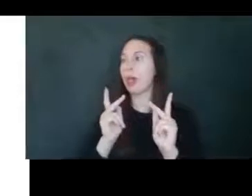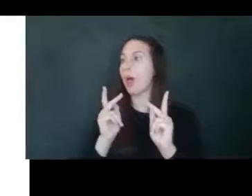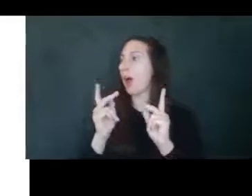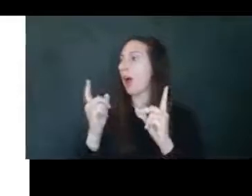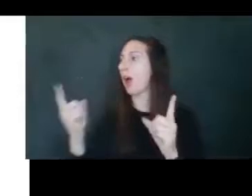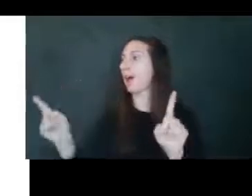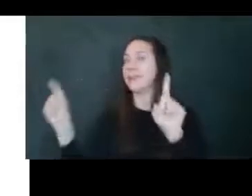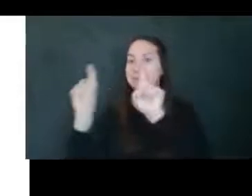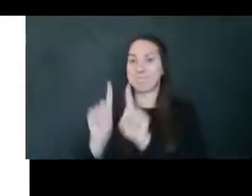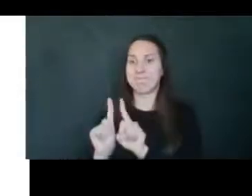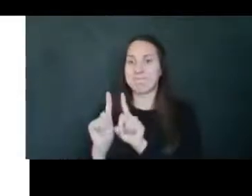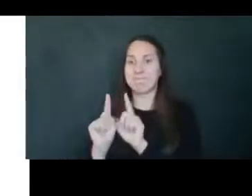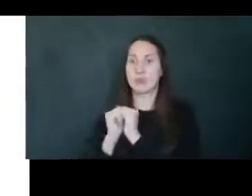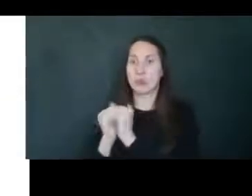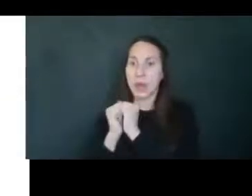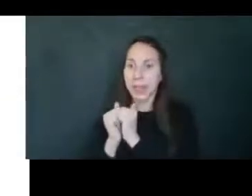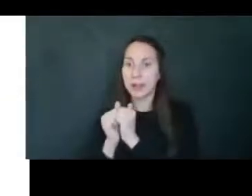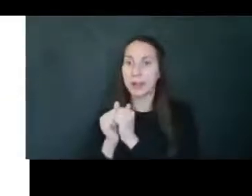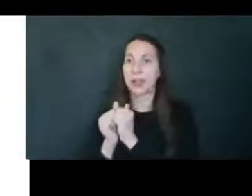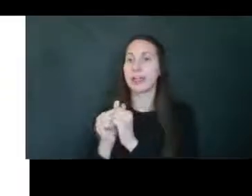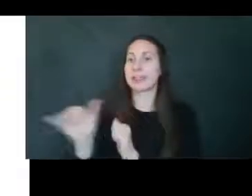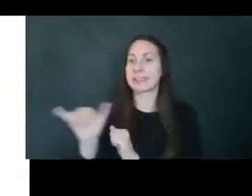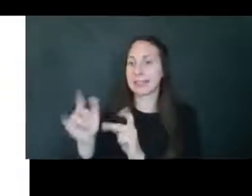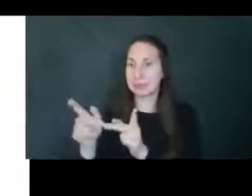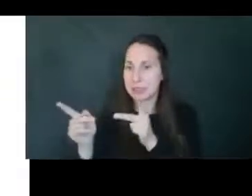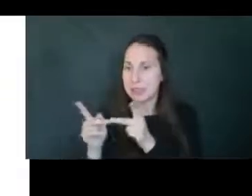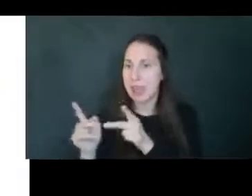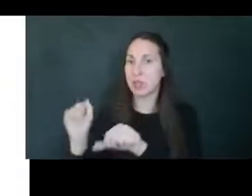same space, working